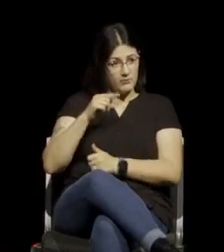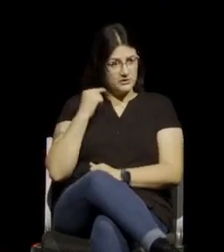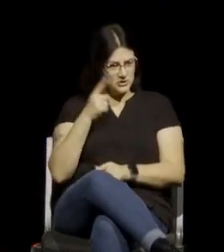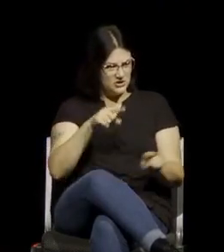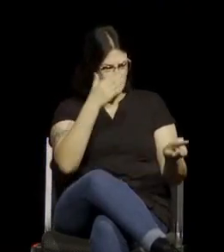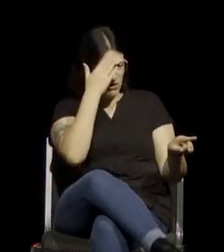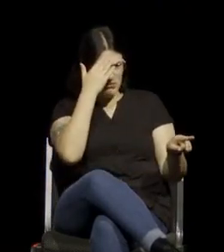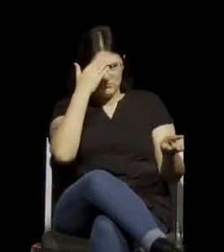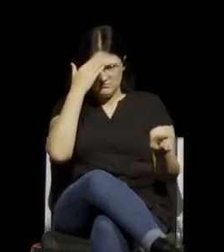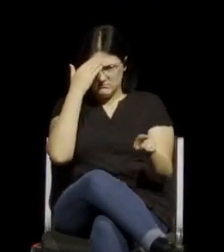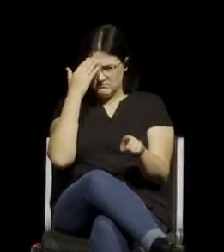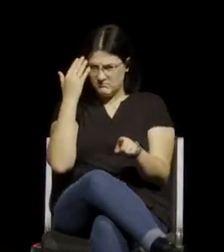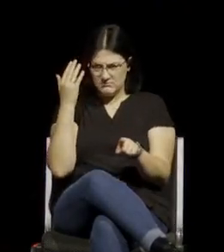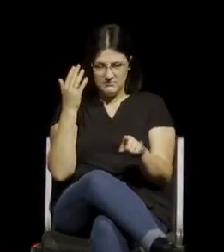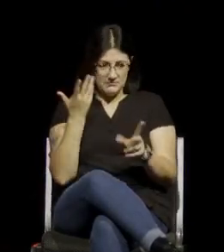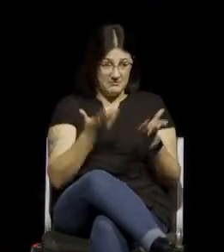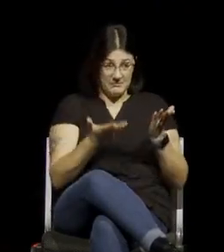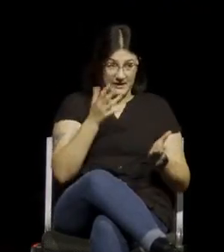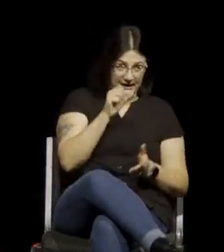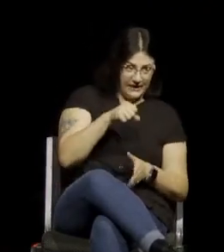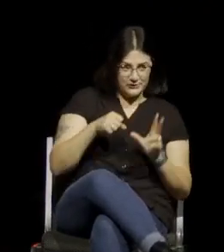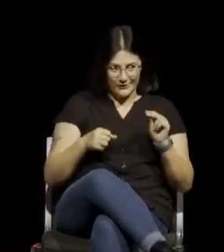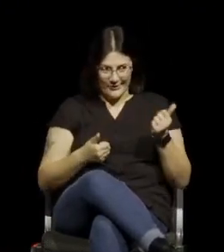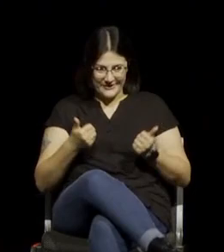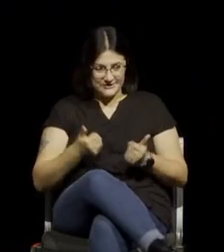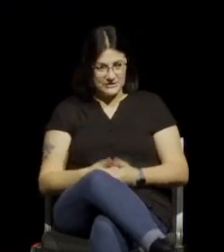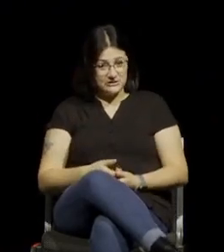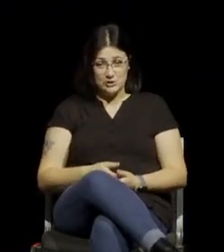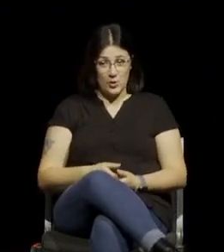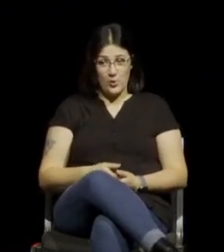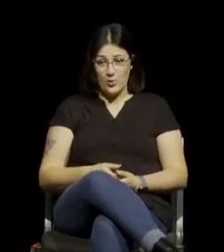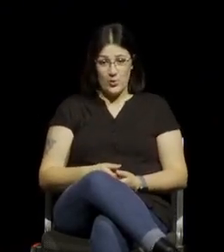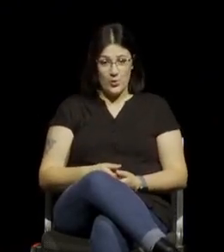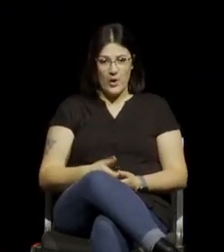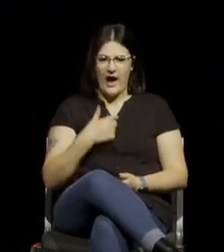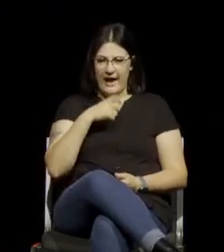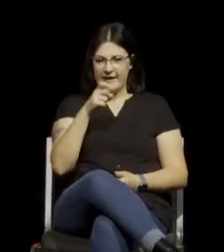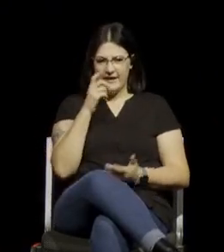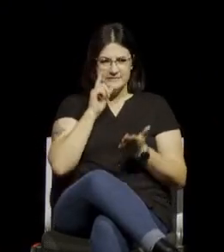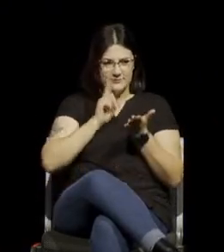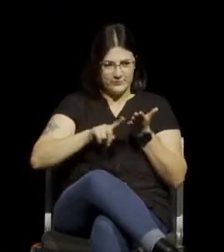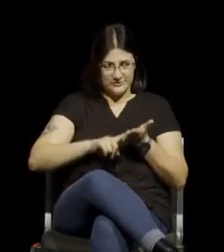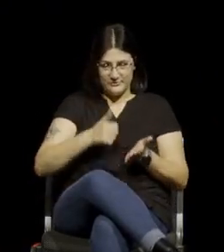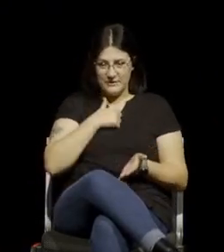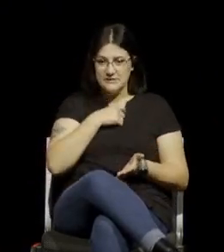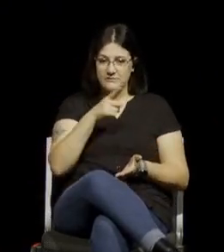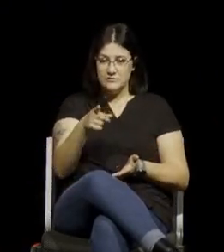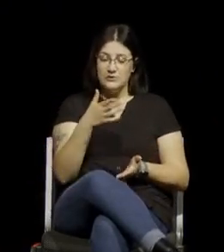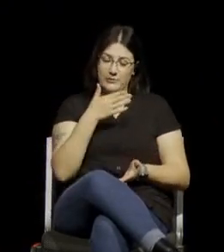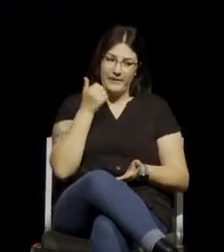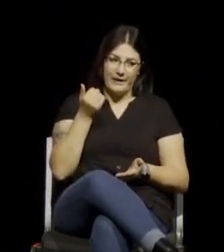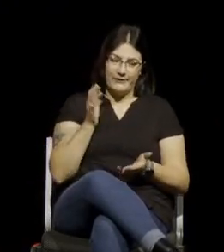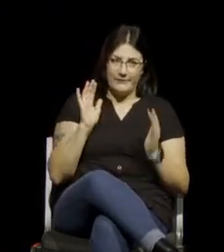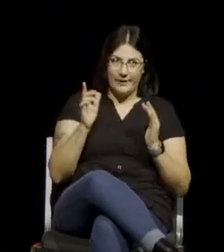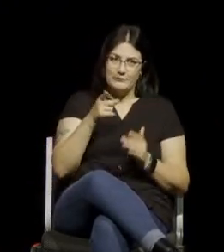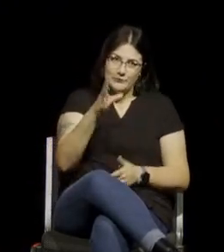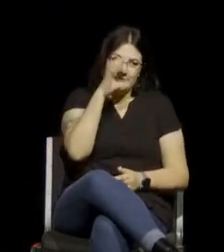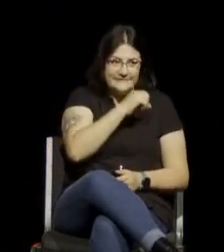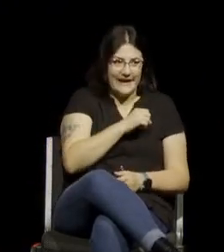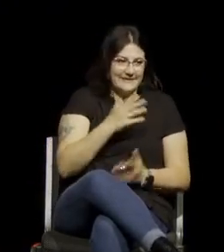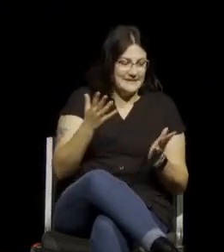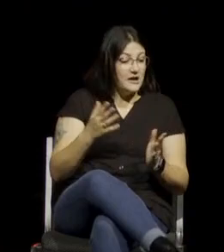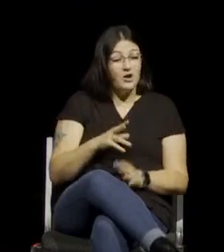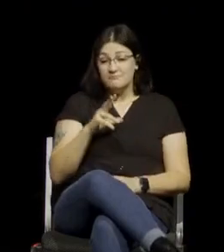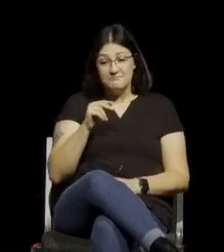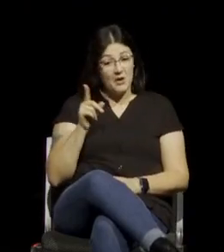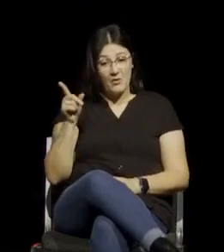Do we know? It's a 50-50 shot. No? All right, I had to find this out, so you're way off better than me, or you're a better guesser.